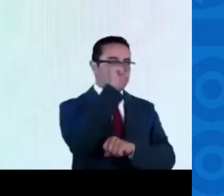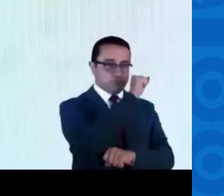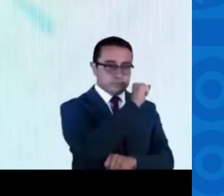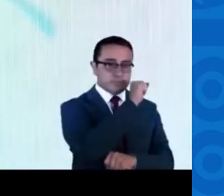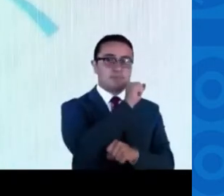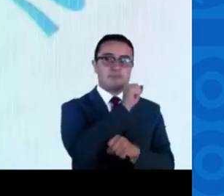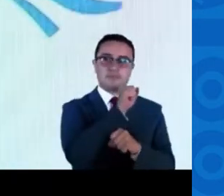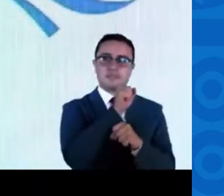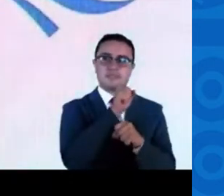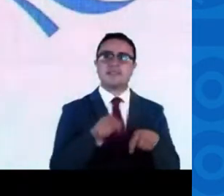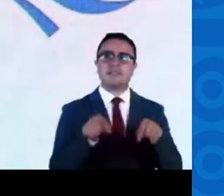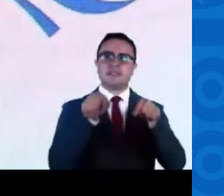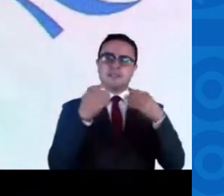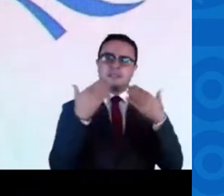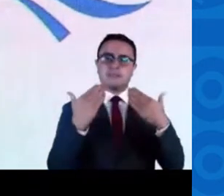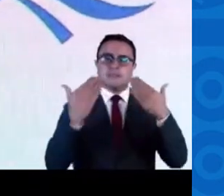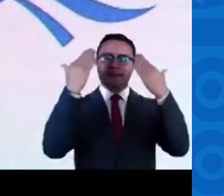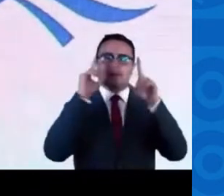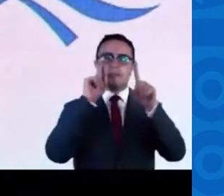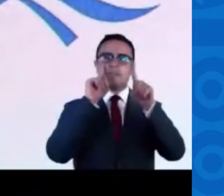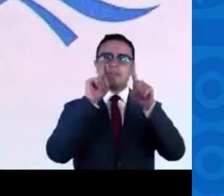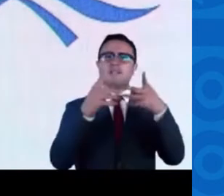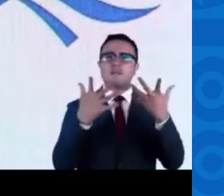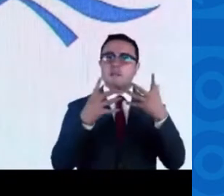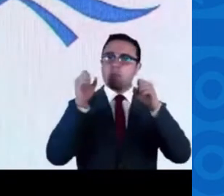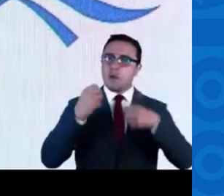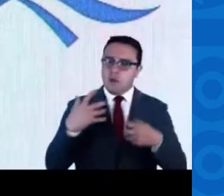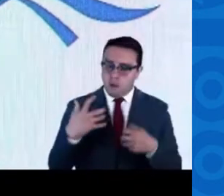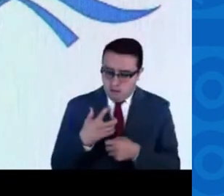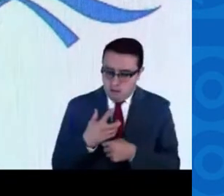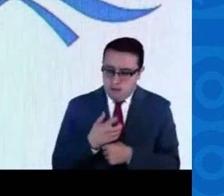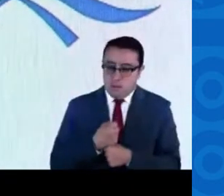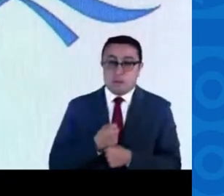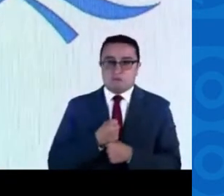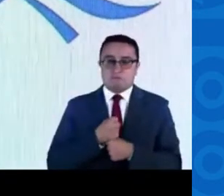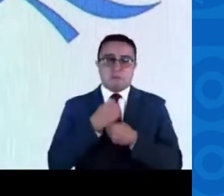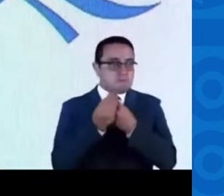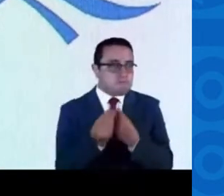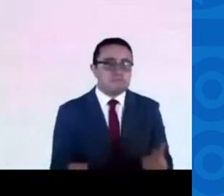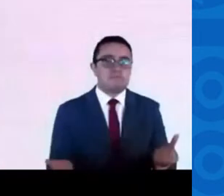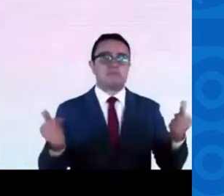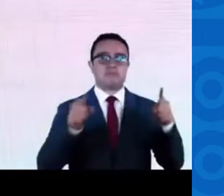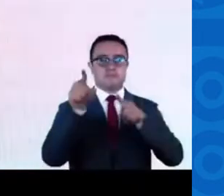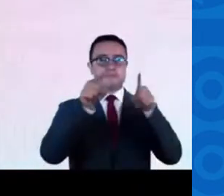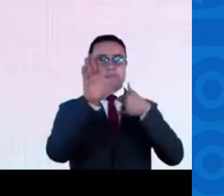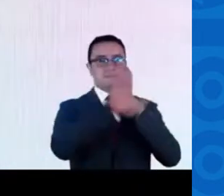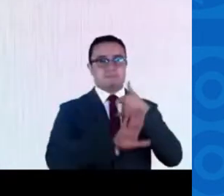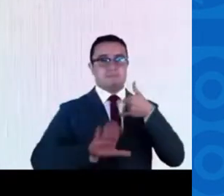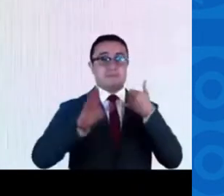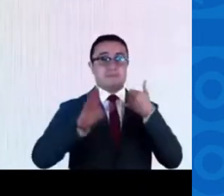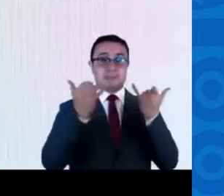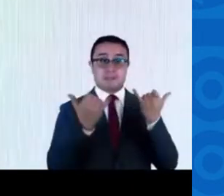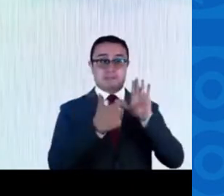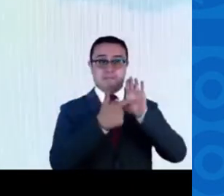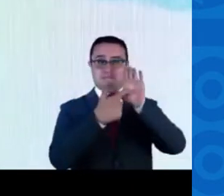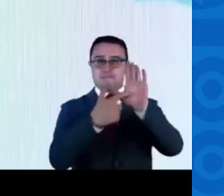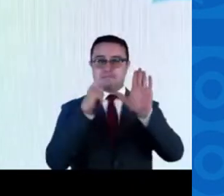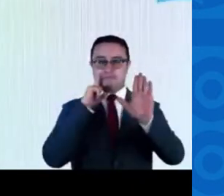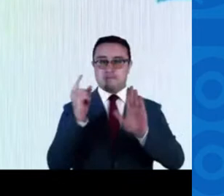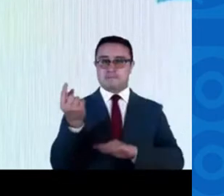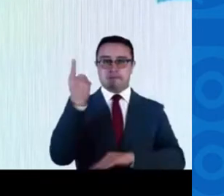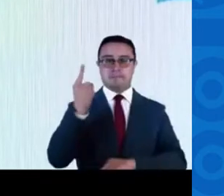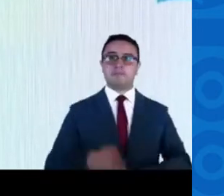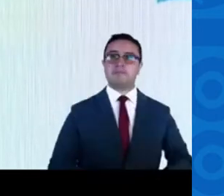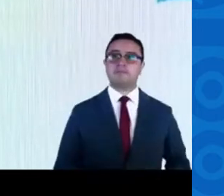stories about contributions to combat hunger in our territories, and